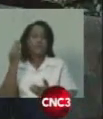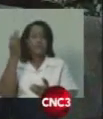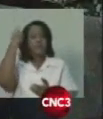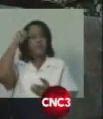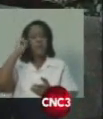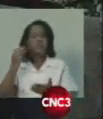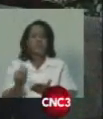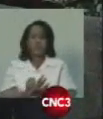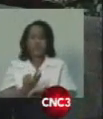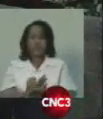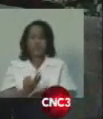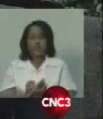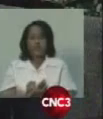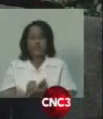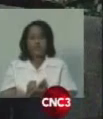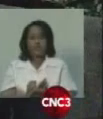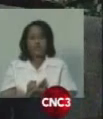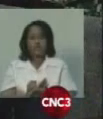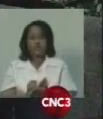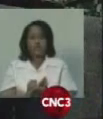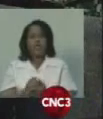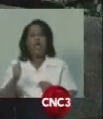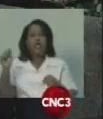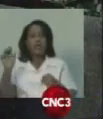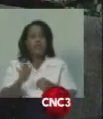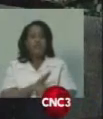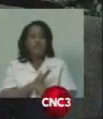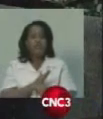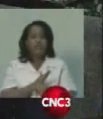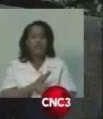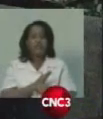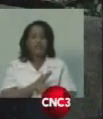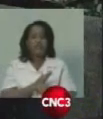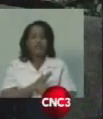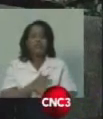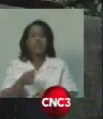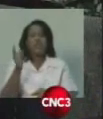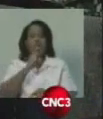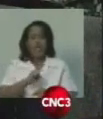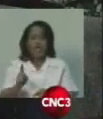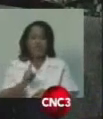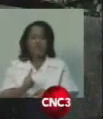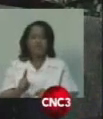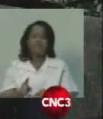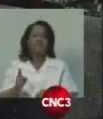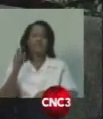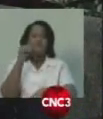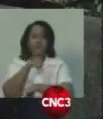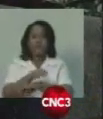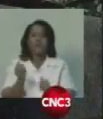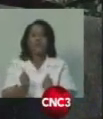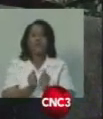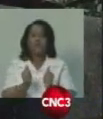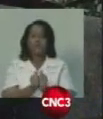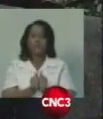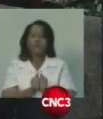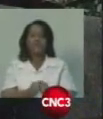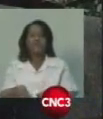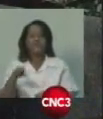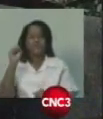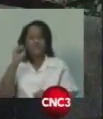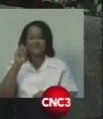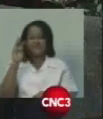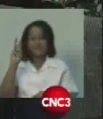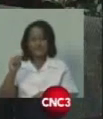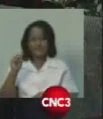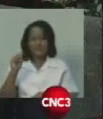months leading up to the budget. We have a full house here this evening, and we have representatives, as Samson told you earlier, from NGOs, from business, from